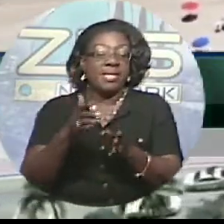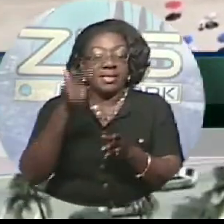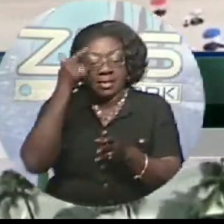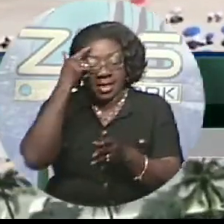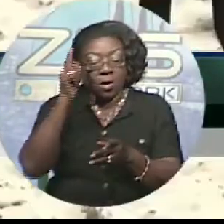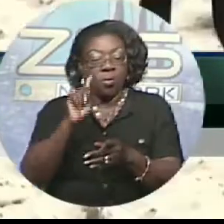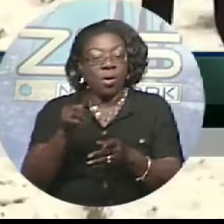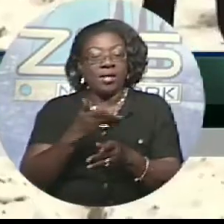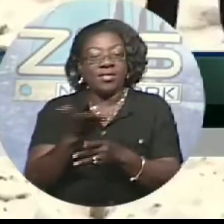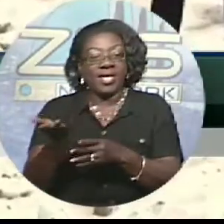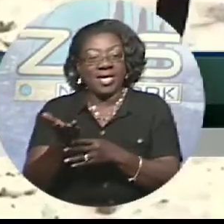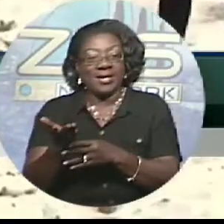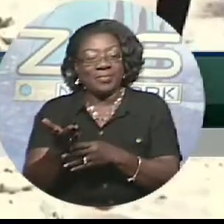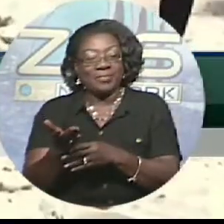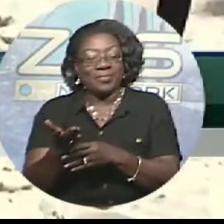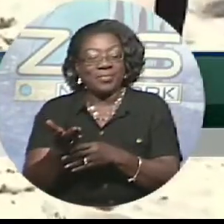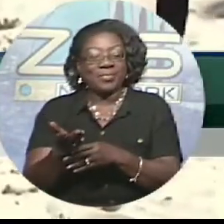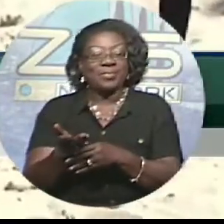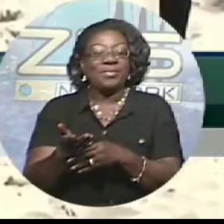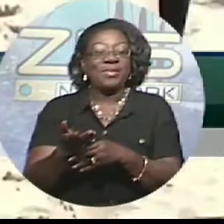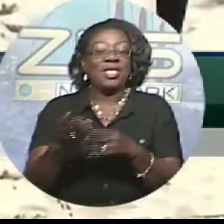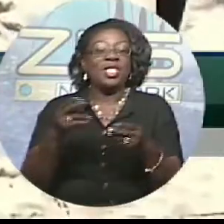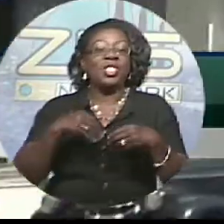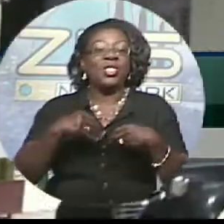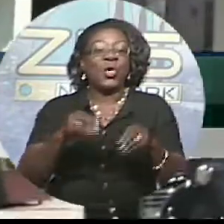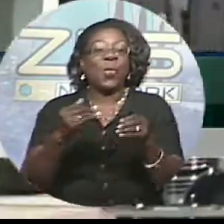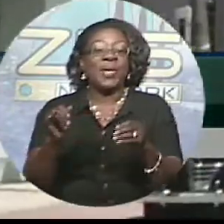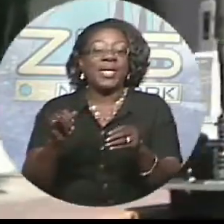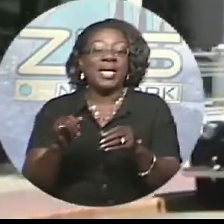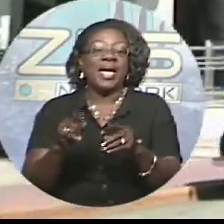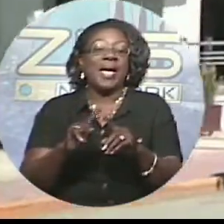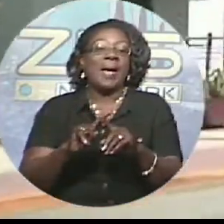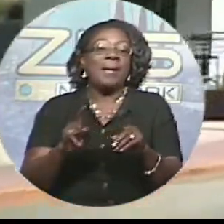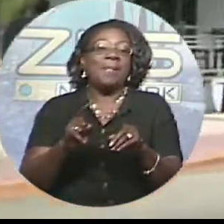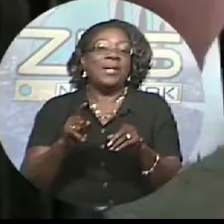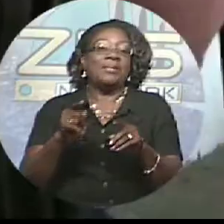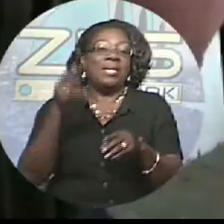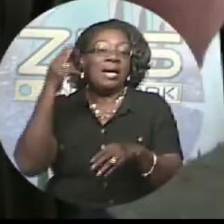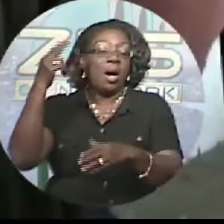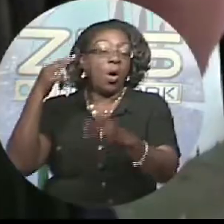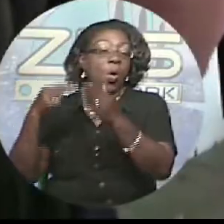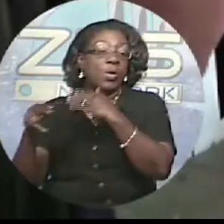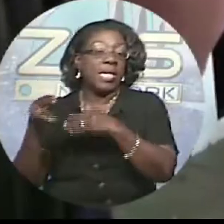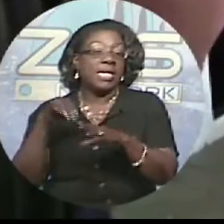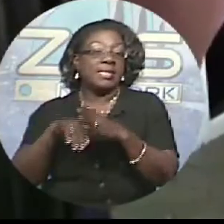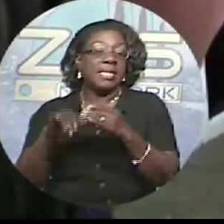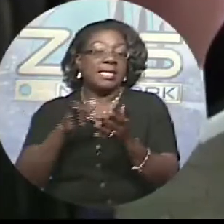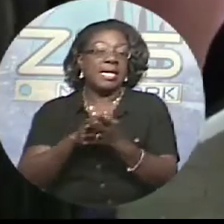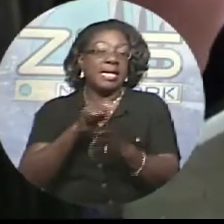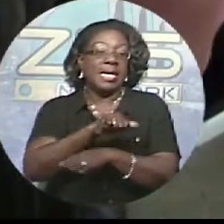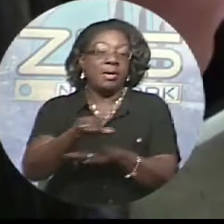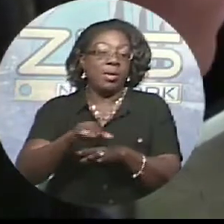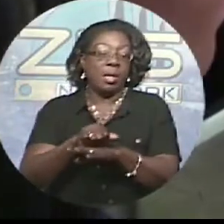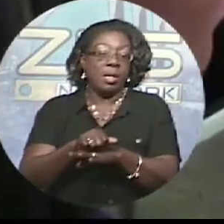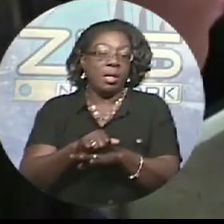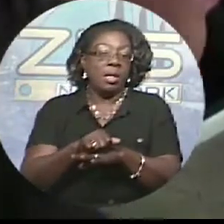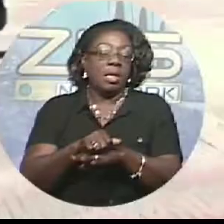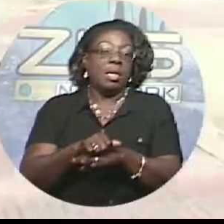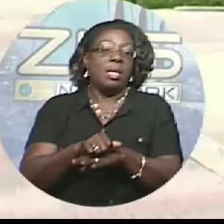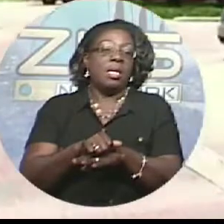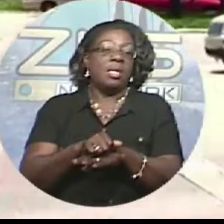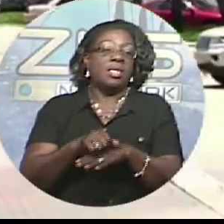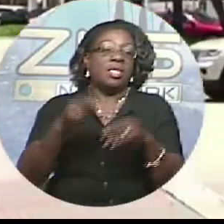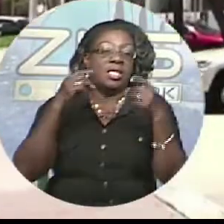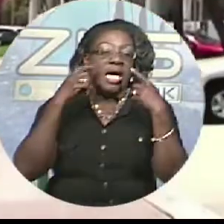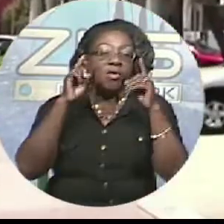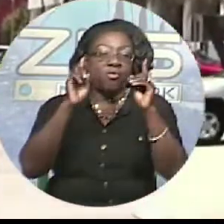to simply soak in the sun and pass the day at hundreds of area hotels. Toma Vago is the director of operations